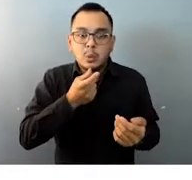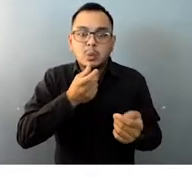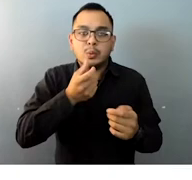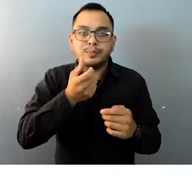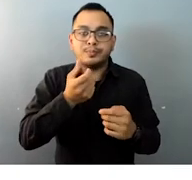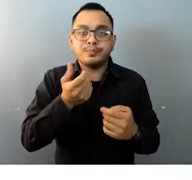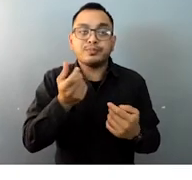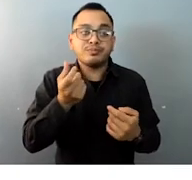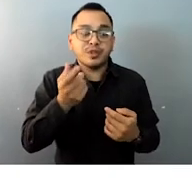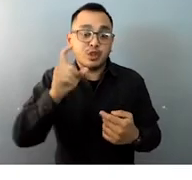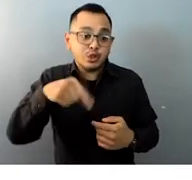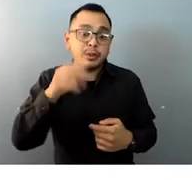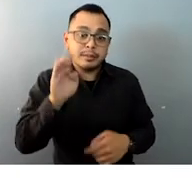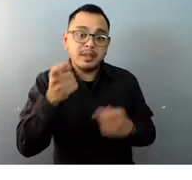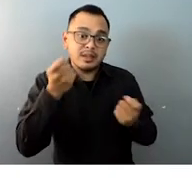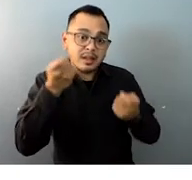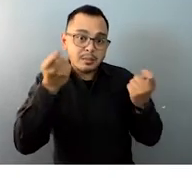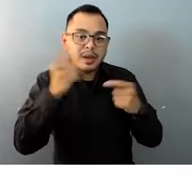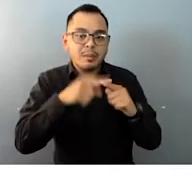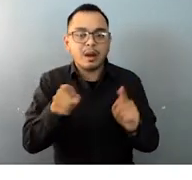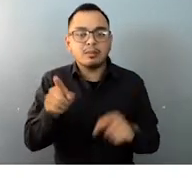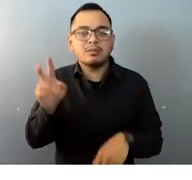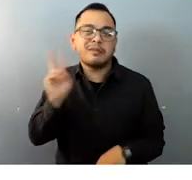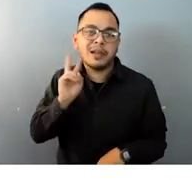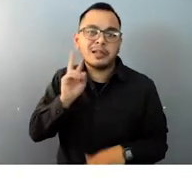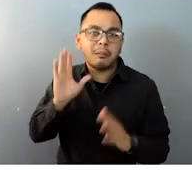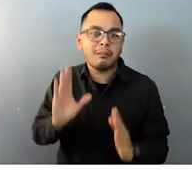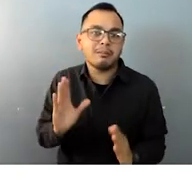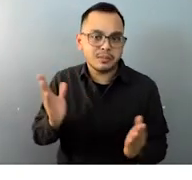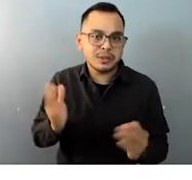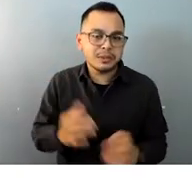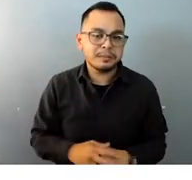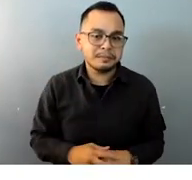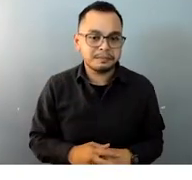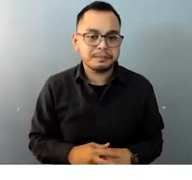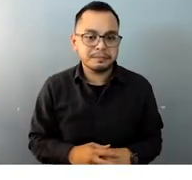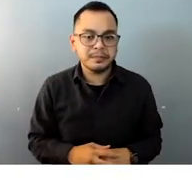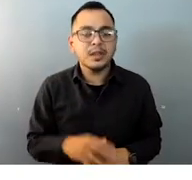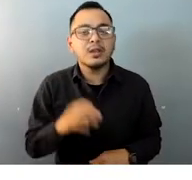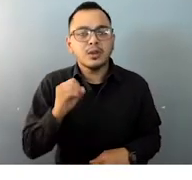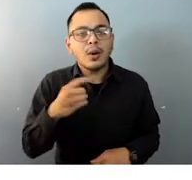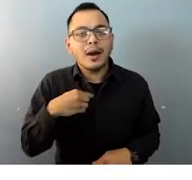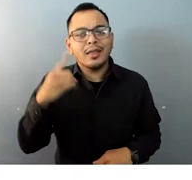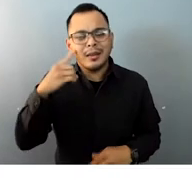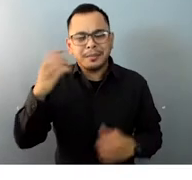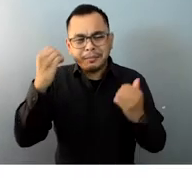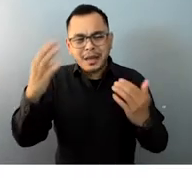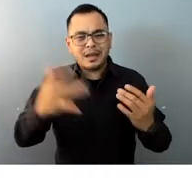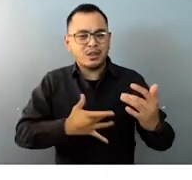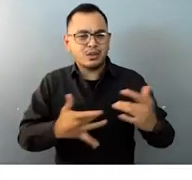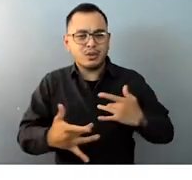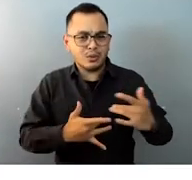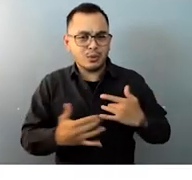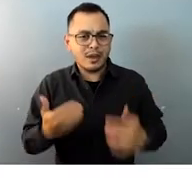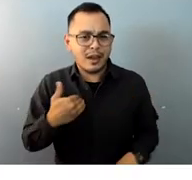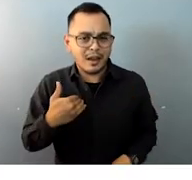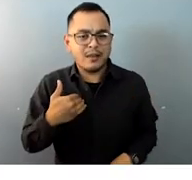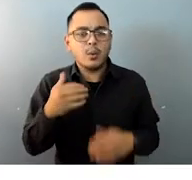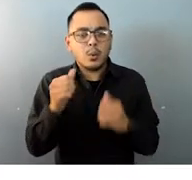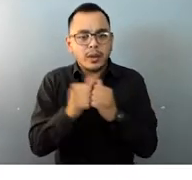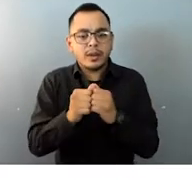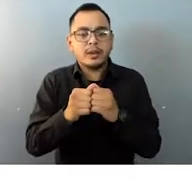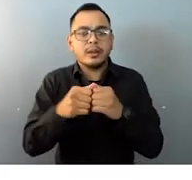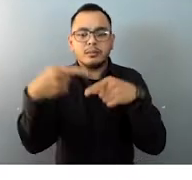as people who are, unfortunately, rather than being celebrated, are seen as victims, basically. So I think there's so